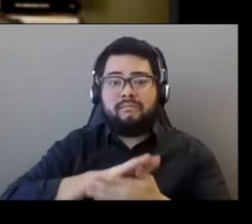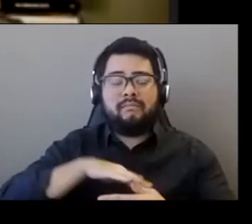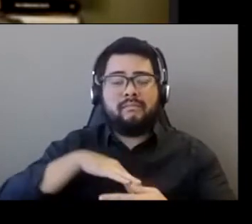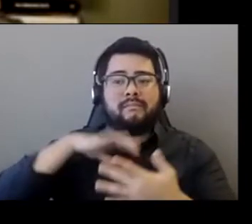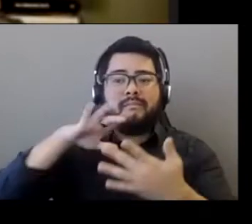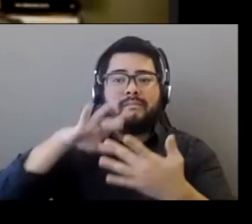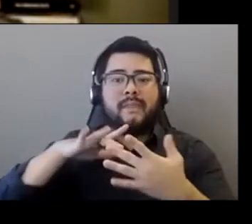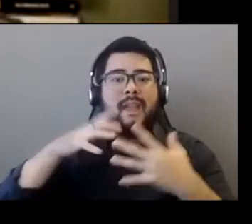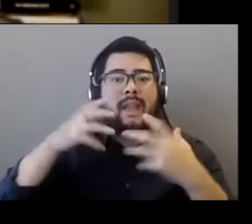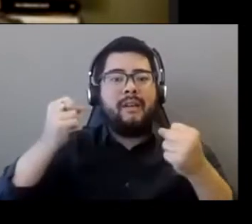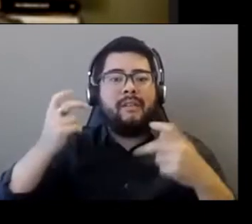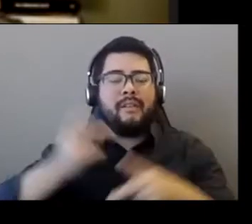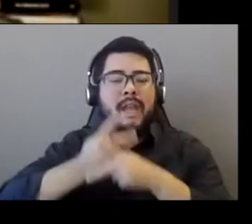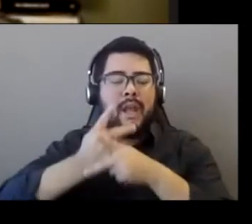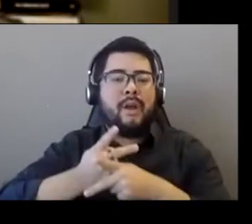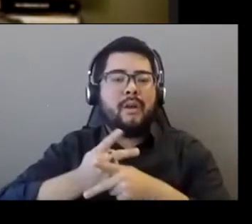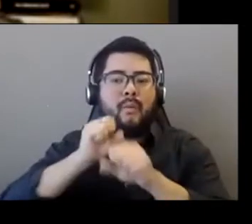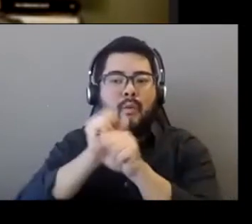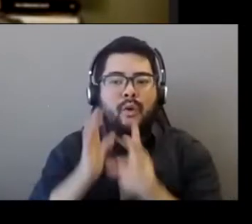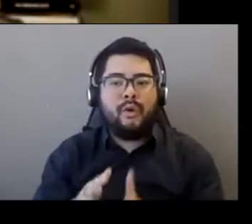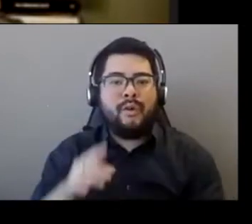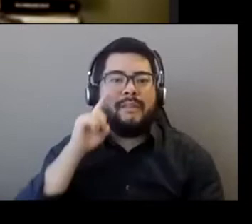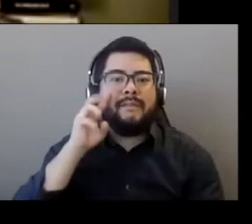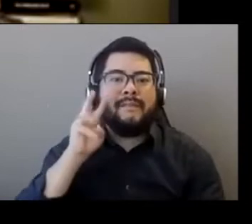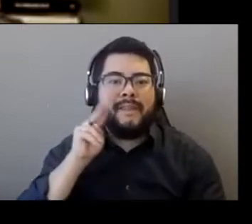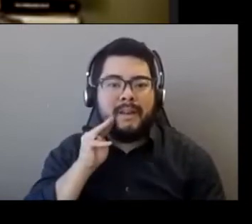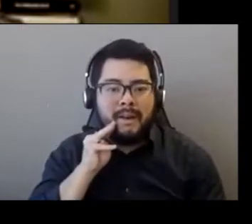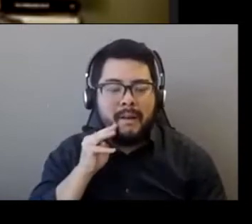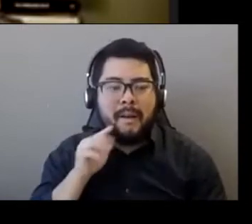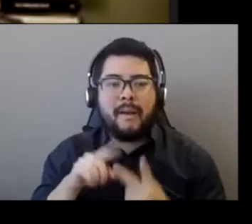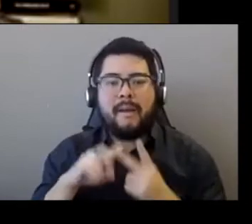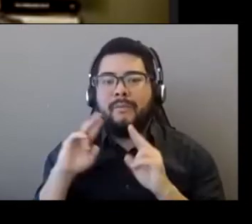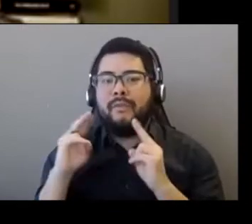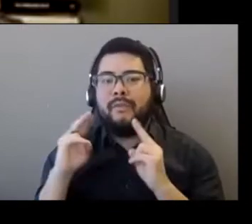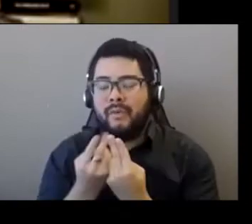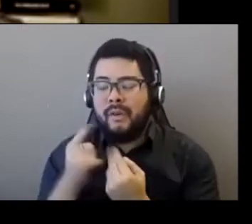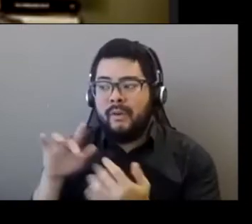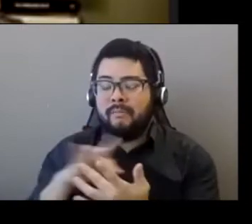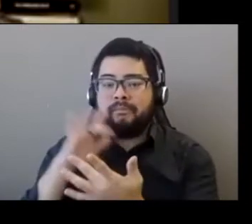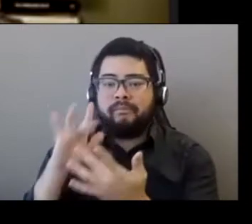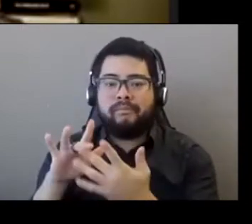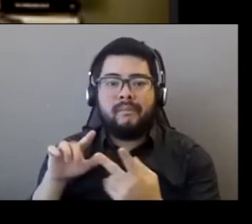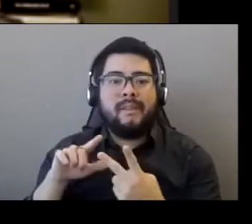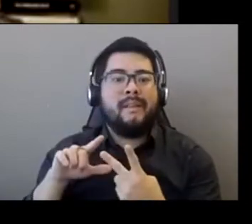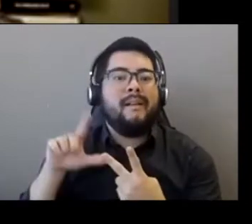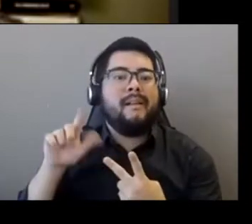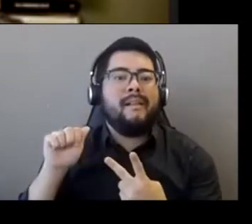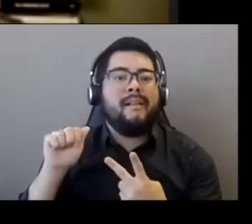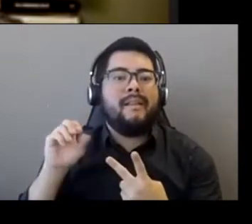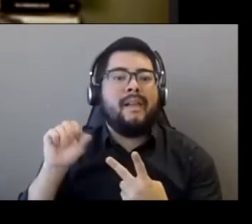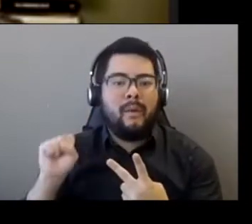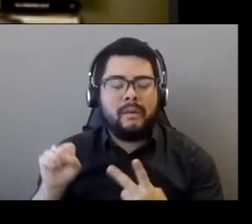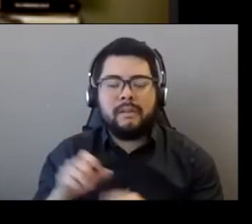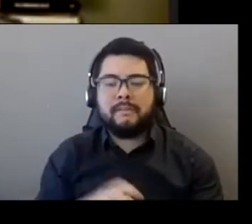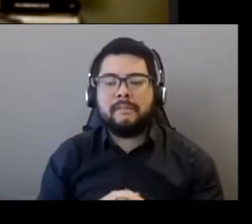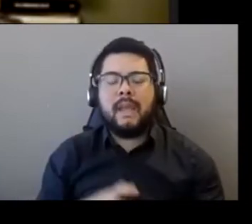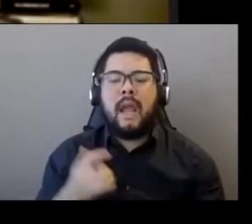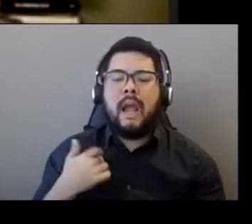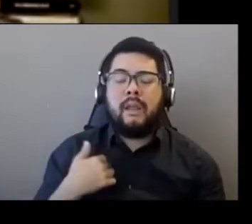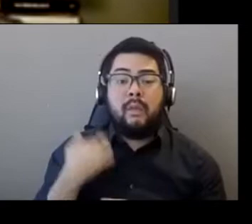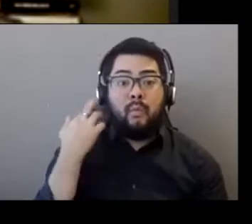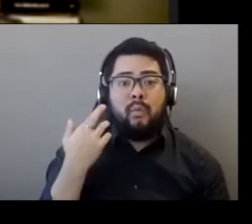in Vietnam, their union. We were in touch with healthcare workers in Laos. I was very interested